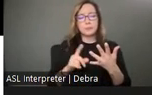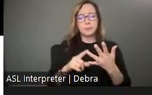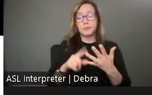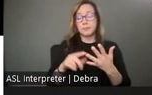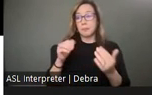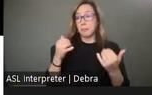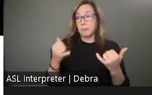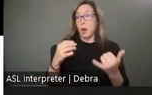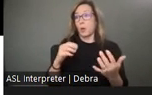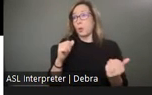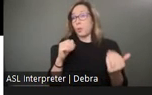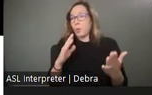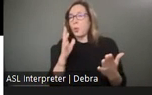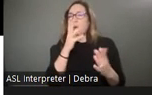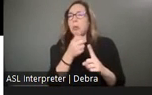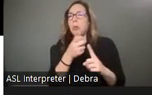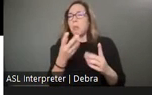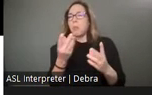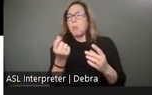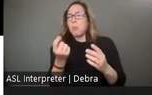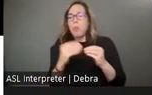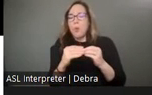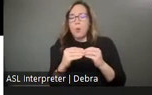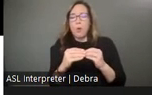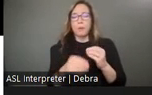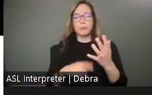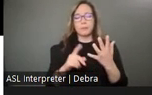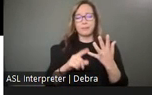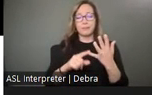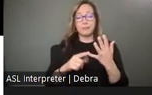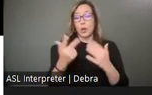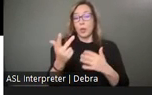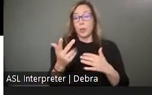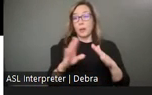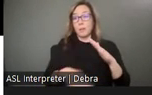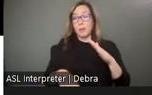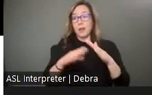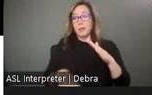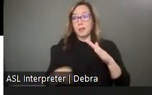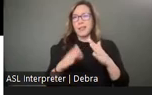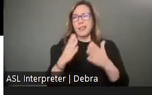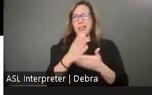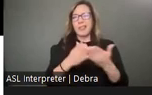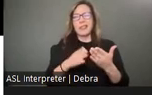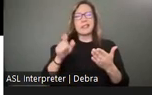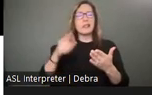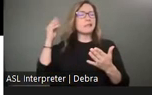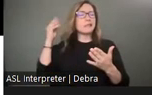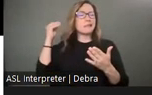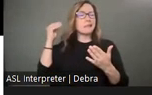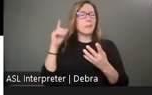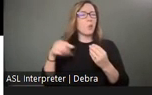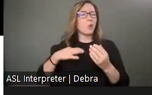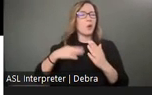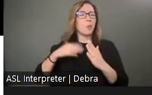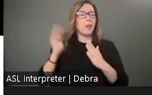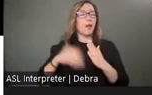tell you a little bit about that. And then we'll show you 3 basic elements to consider when applying for DCM using the modern